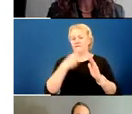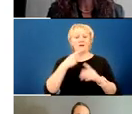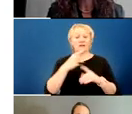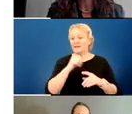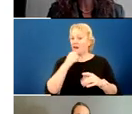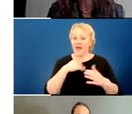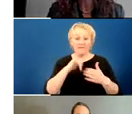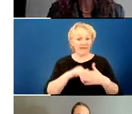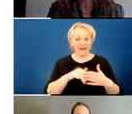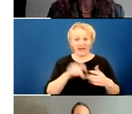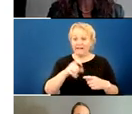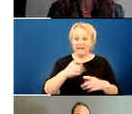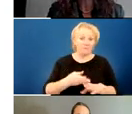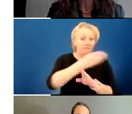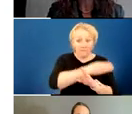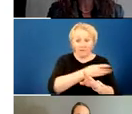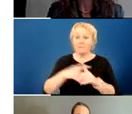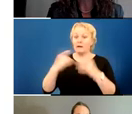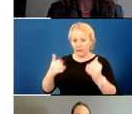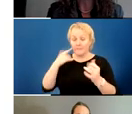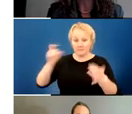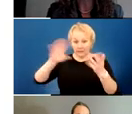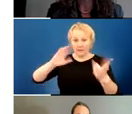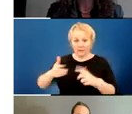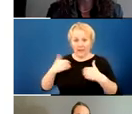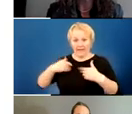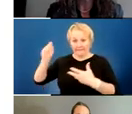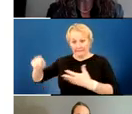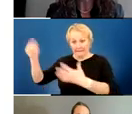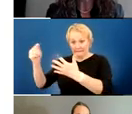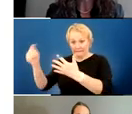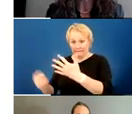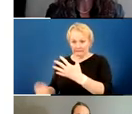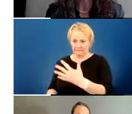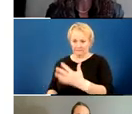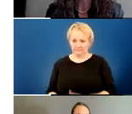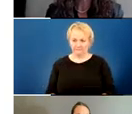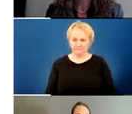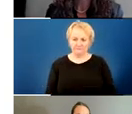this injury beforehand, but now as a result of the disaster, he does.